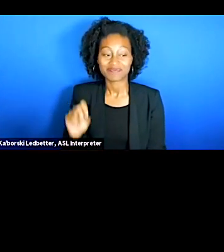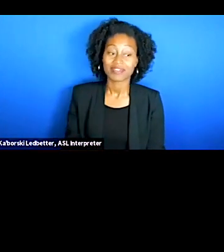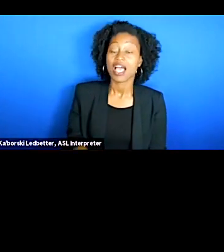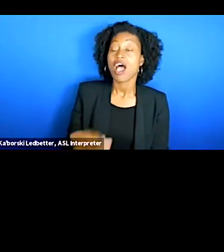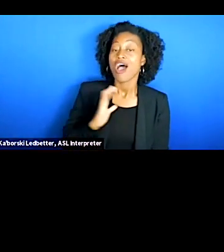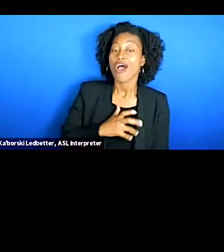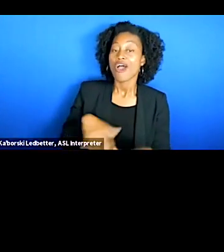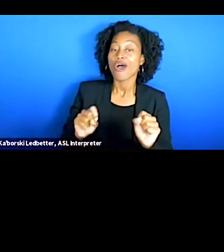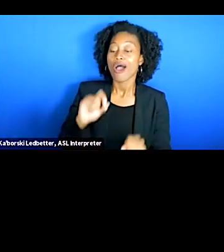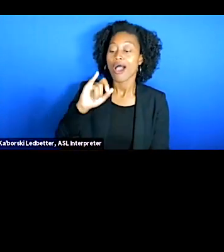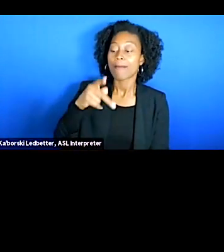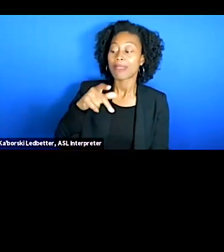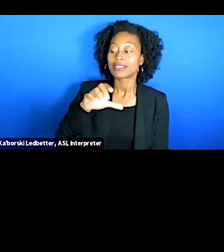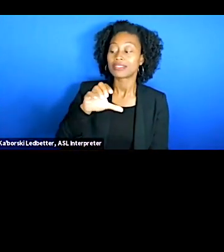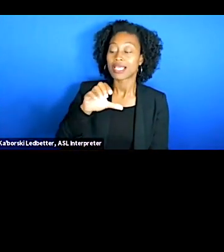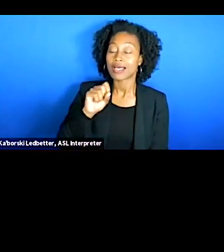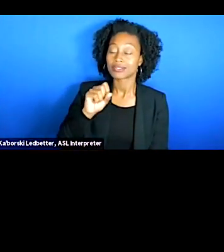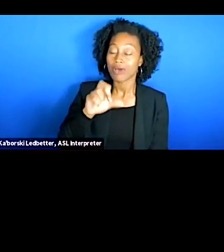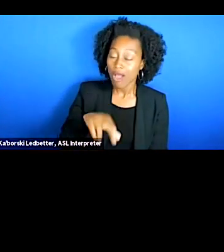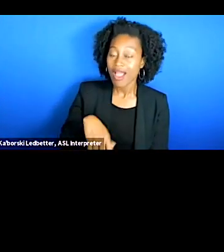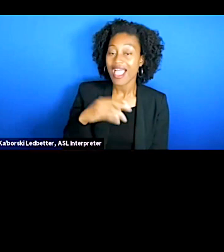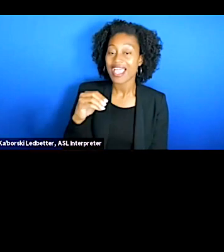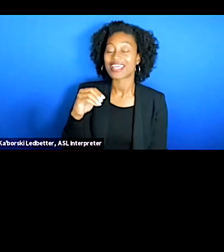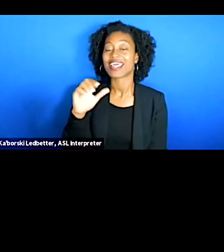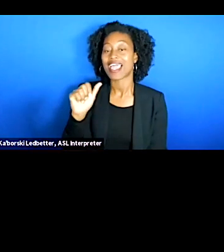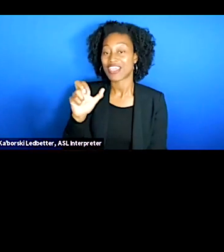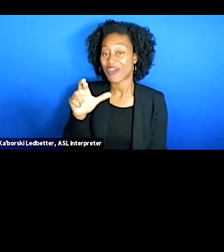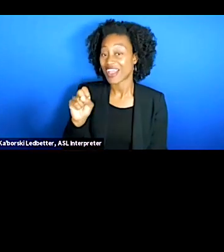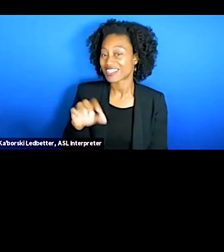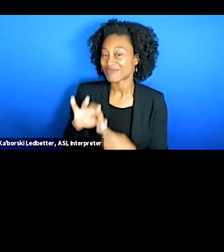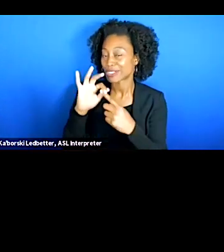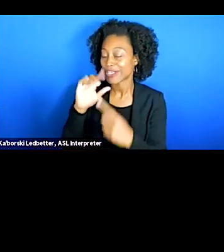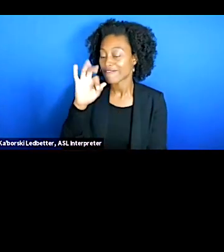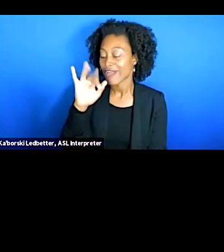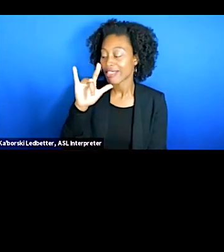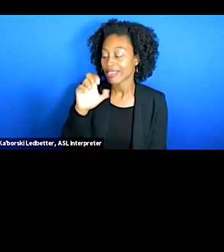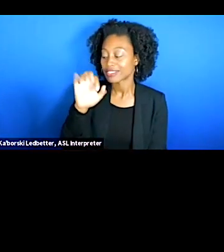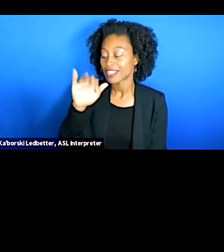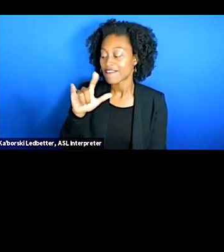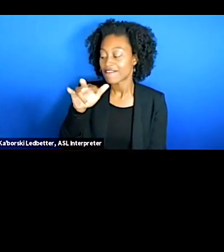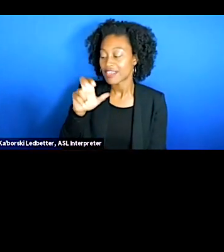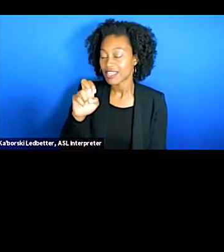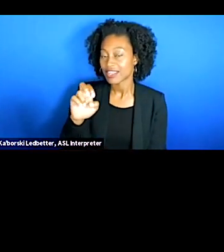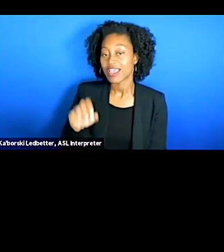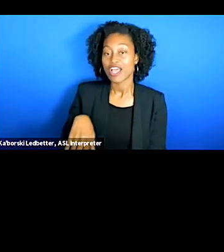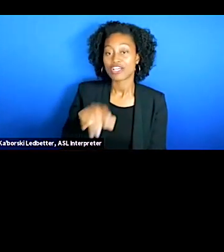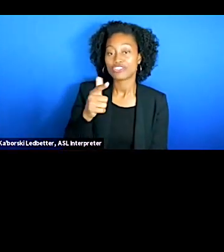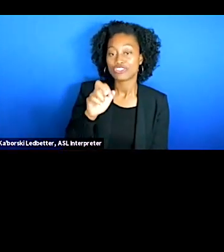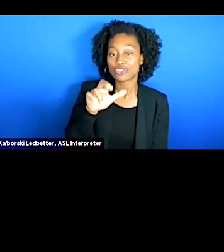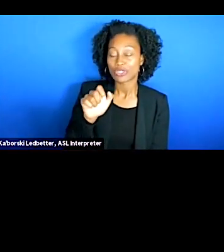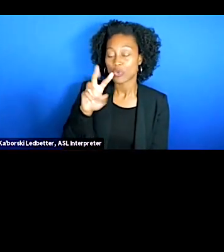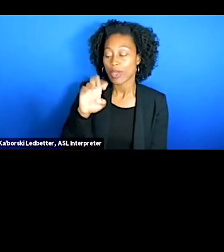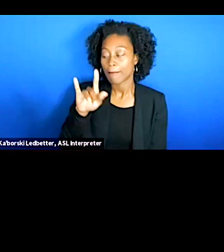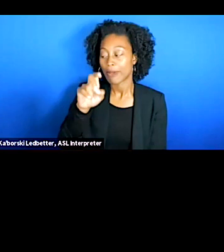and AERA, especially to Felice Levine, George Wimberly, and the AERA staff and tech